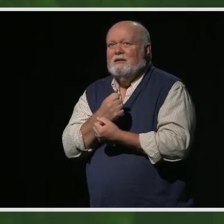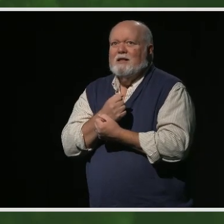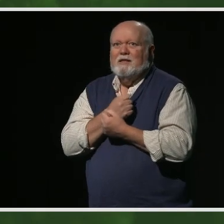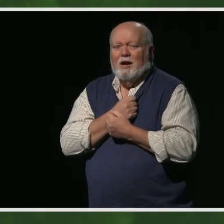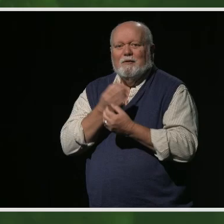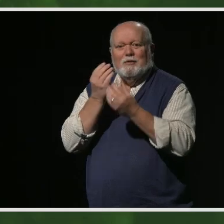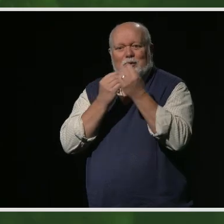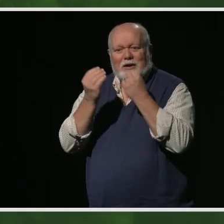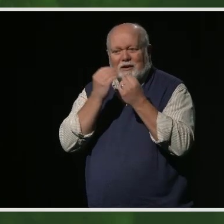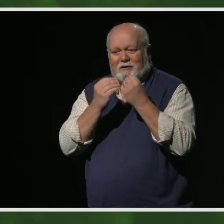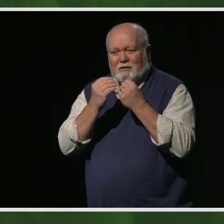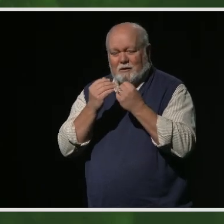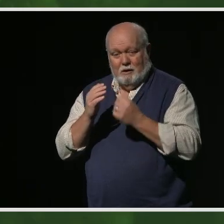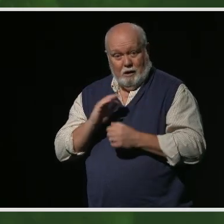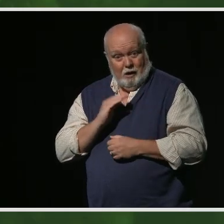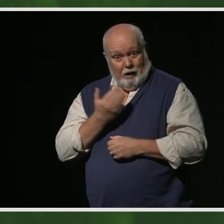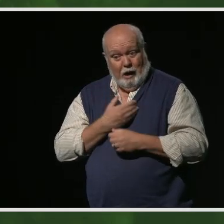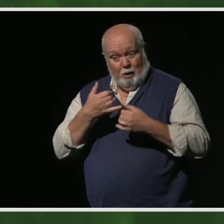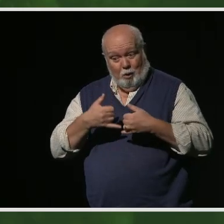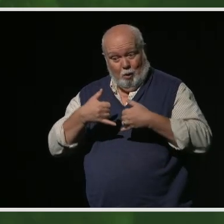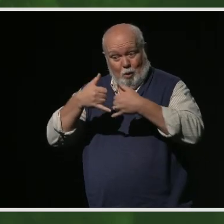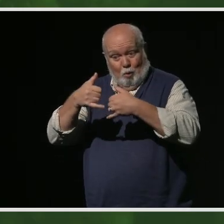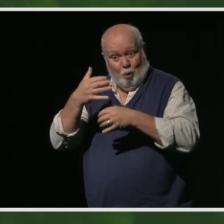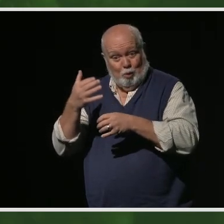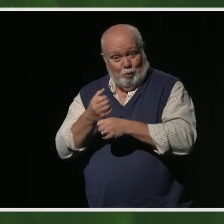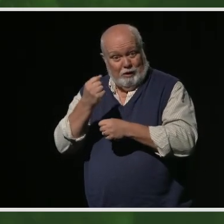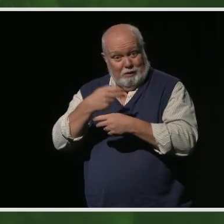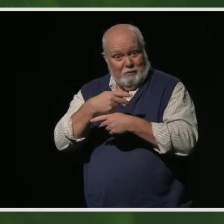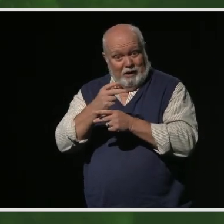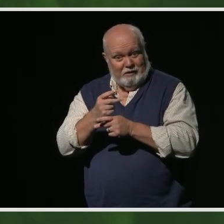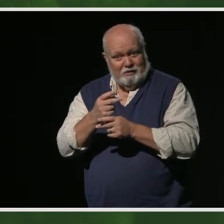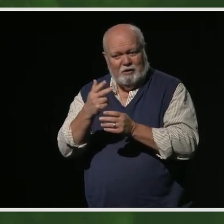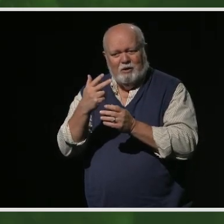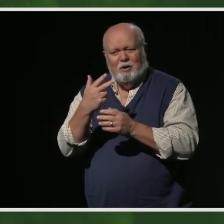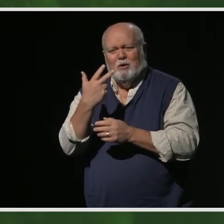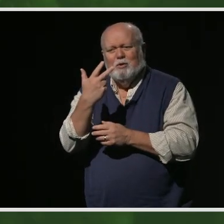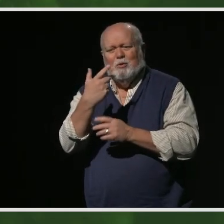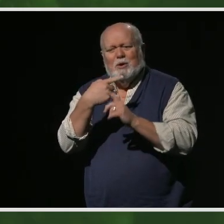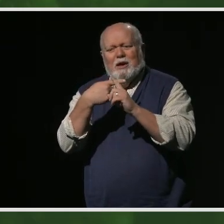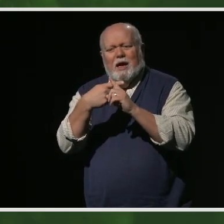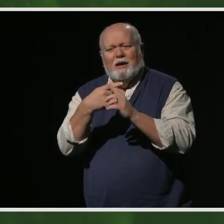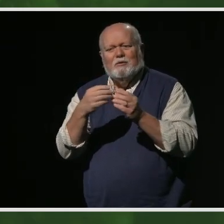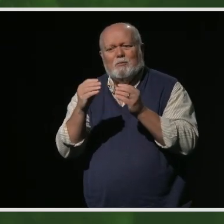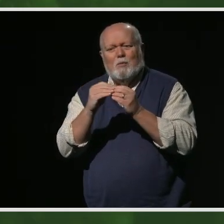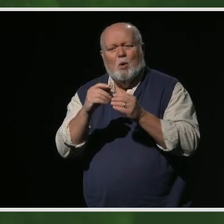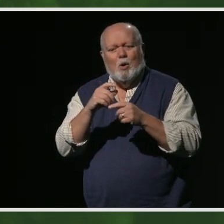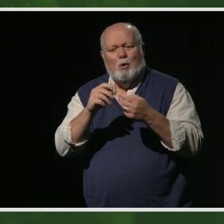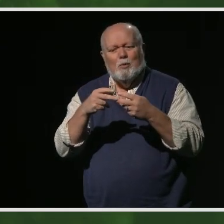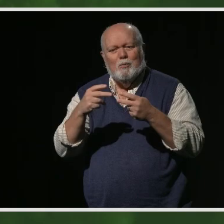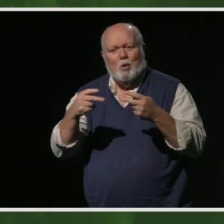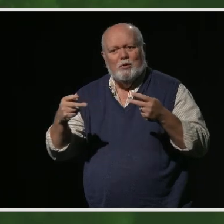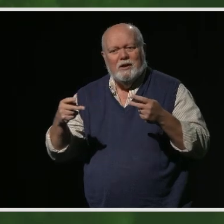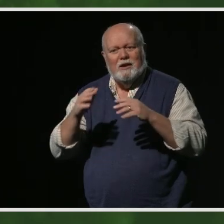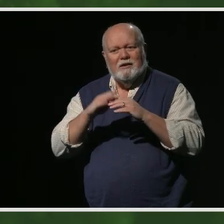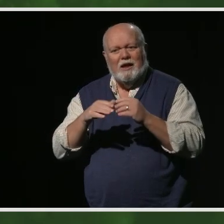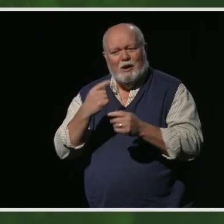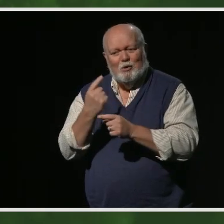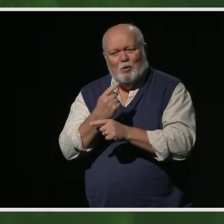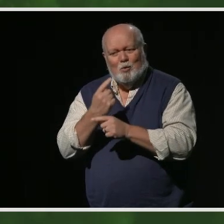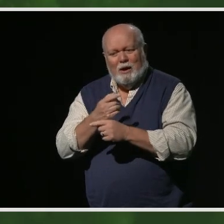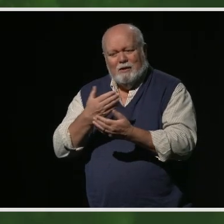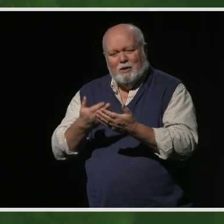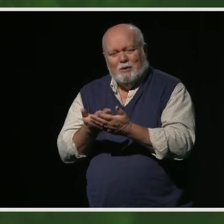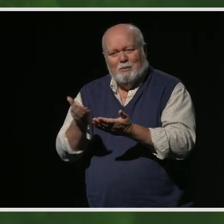Our award-winning product has 3 times more protein than regular pancakes, 2 times more fiber than gluten-free